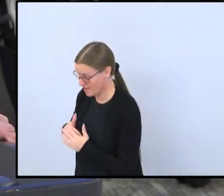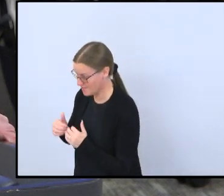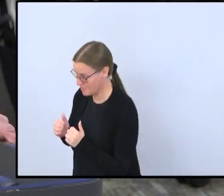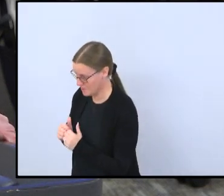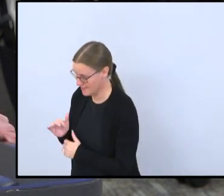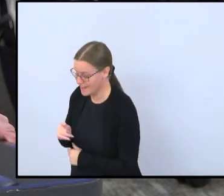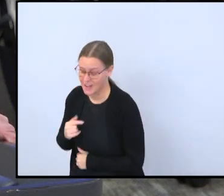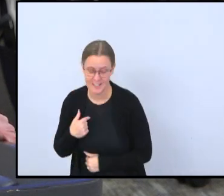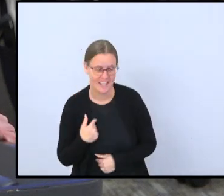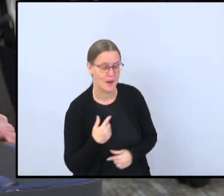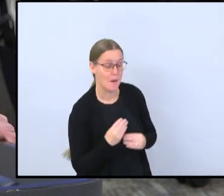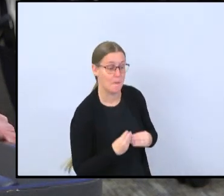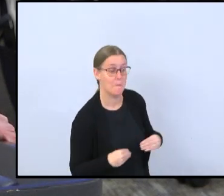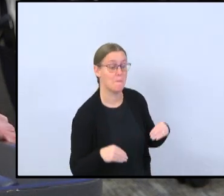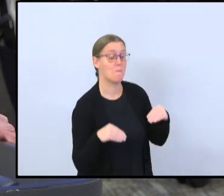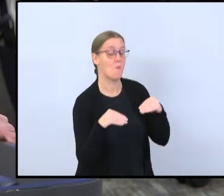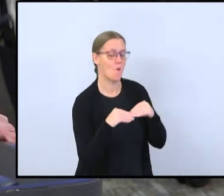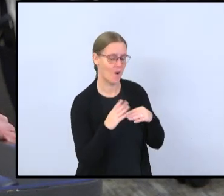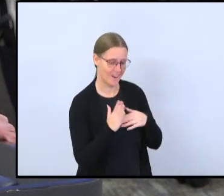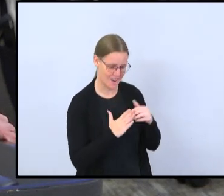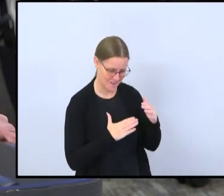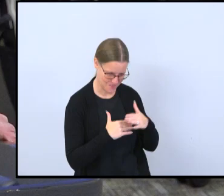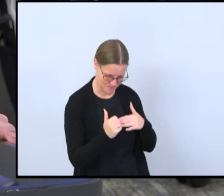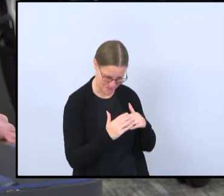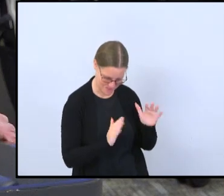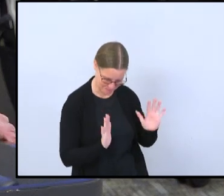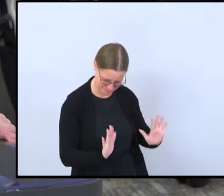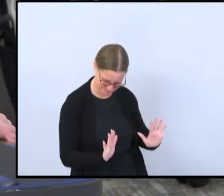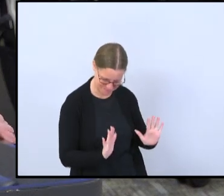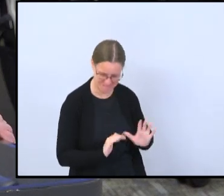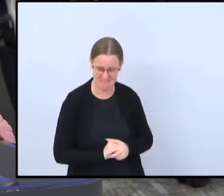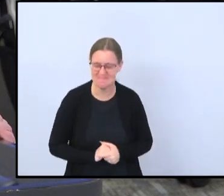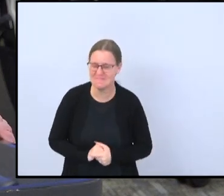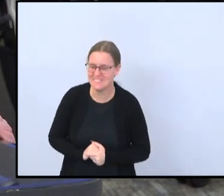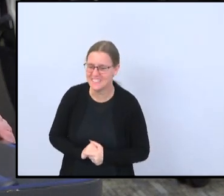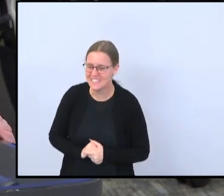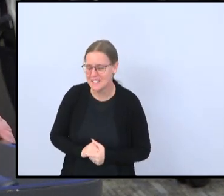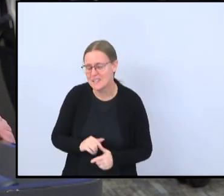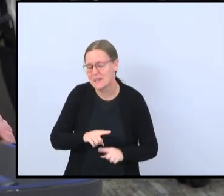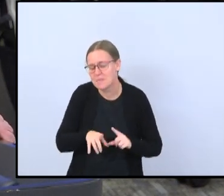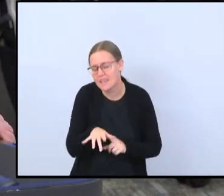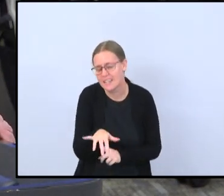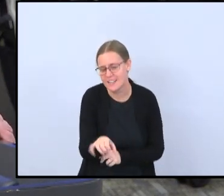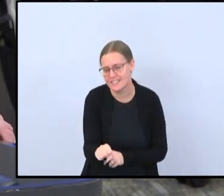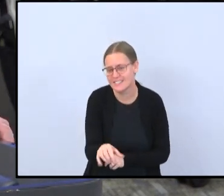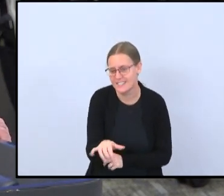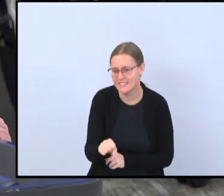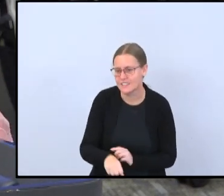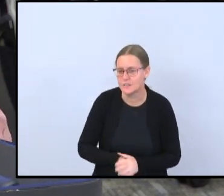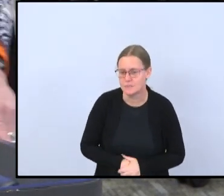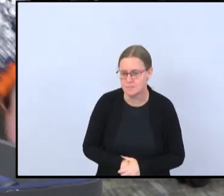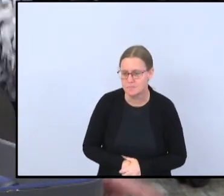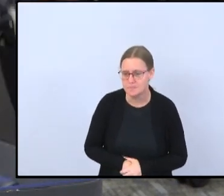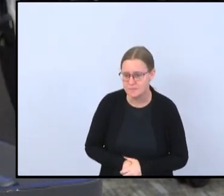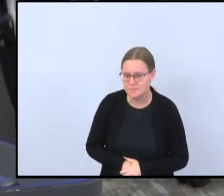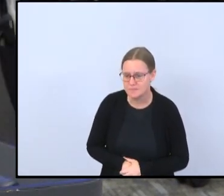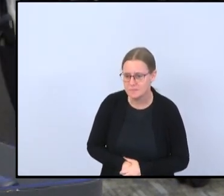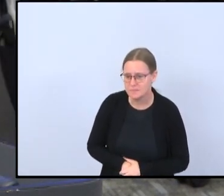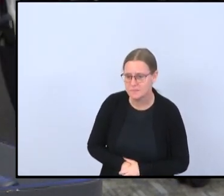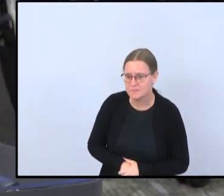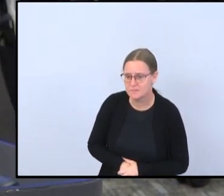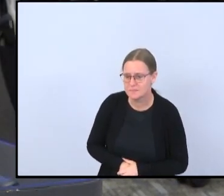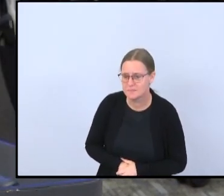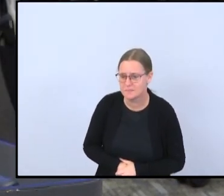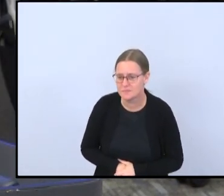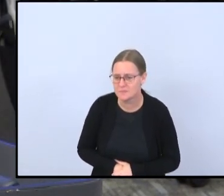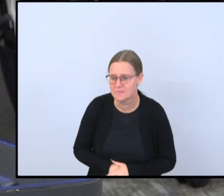more comfortable with it, not necessarily numbers. But yes, Debt averse. you know,